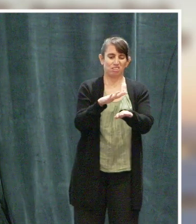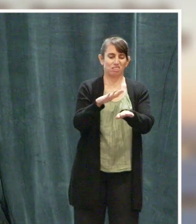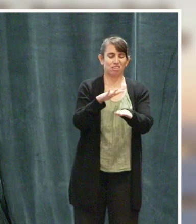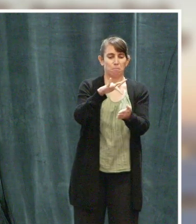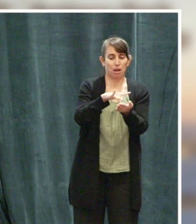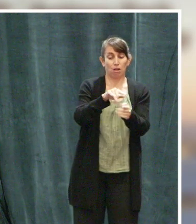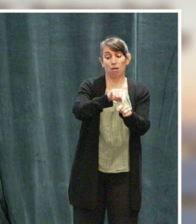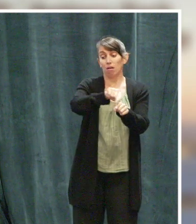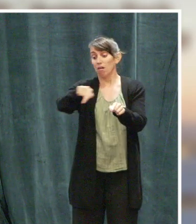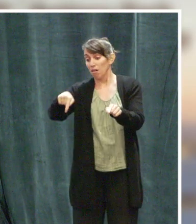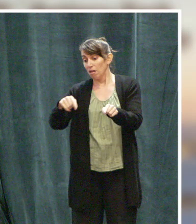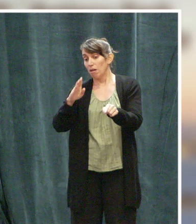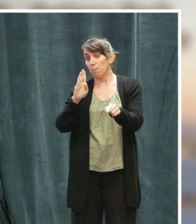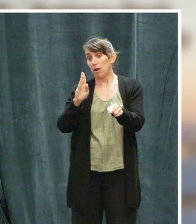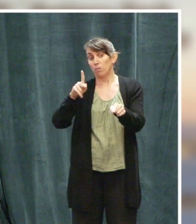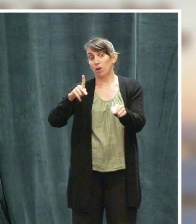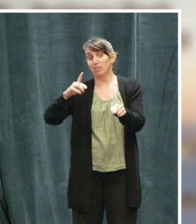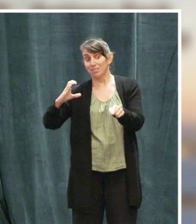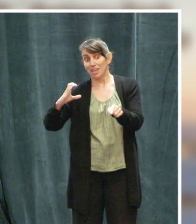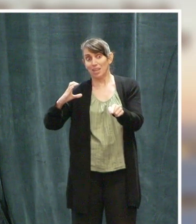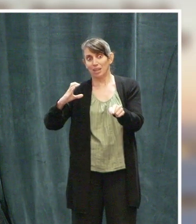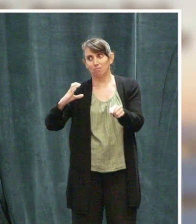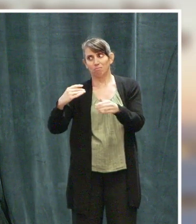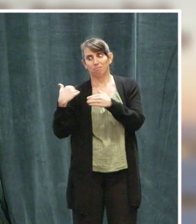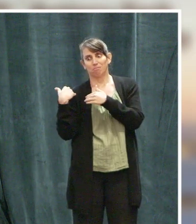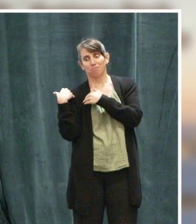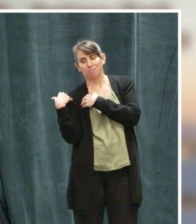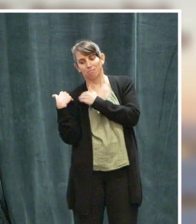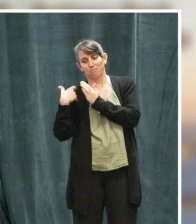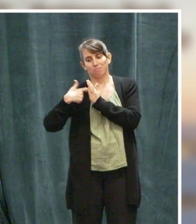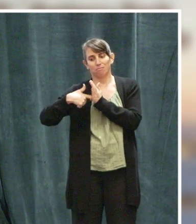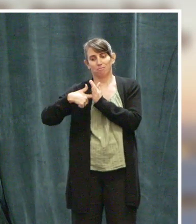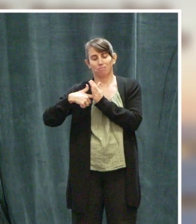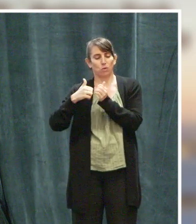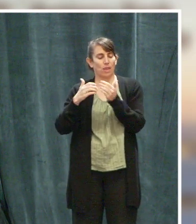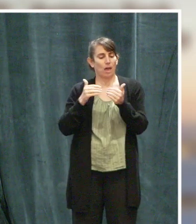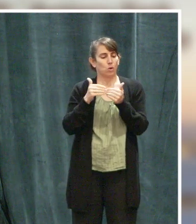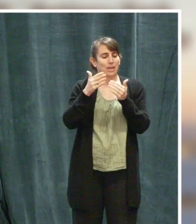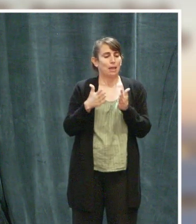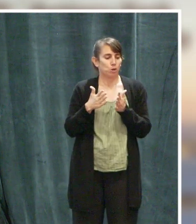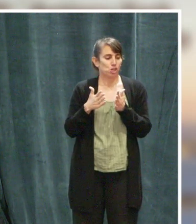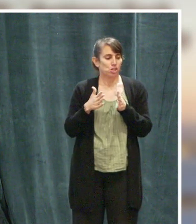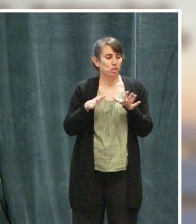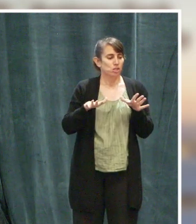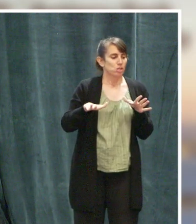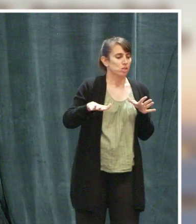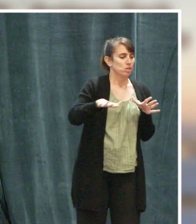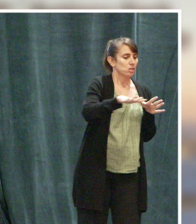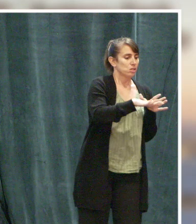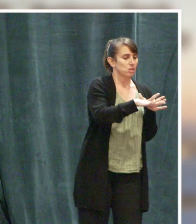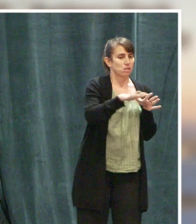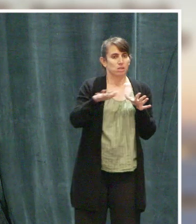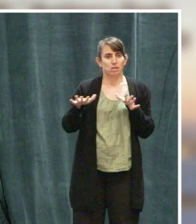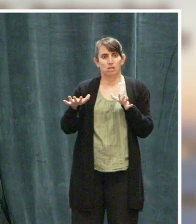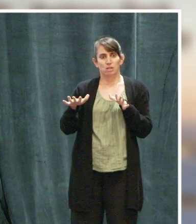Battery Park City is taking the brunt of that without our neighbors to the right, further